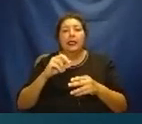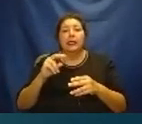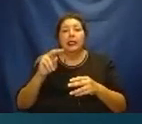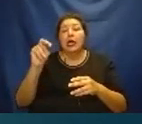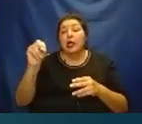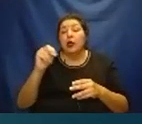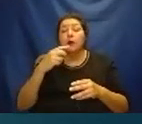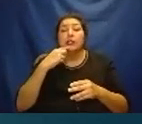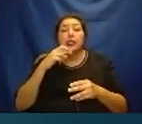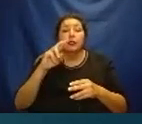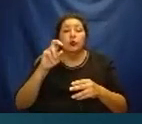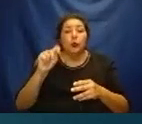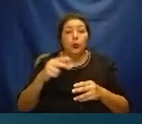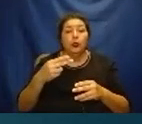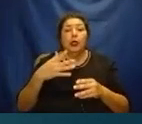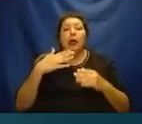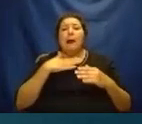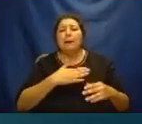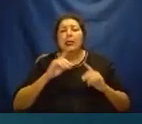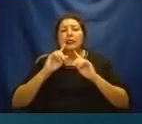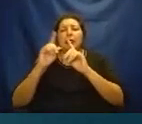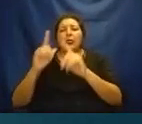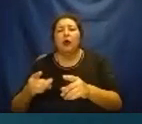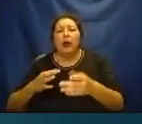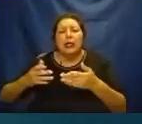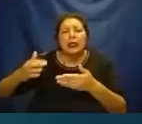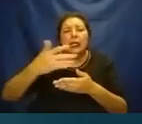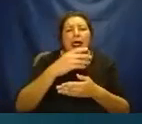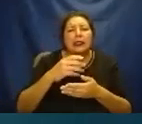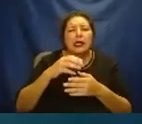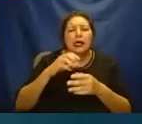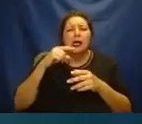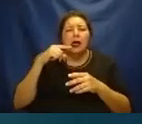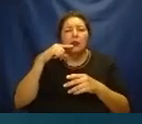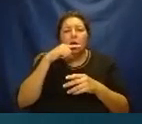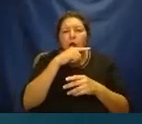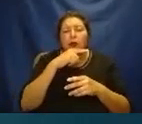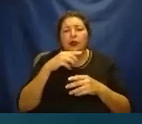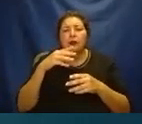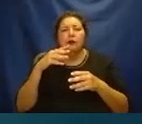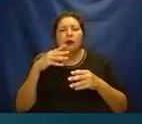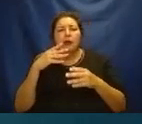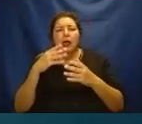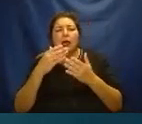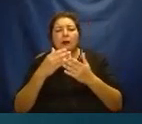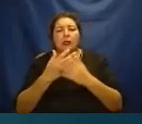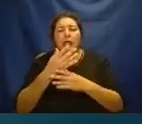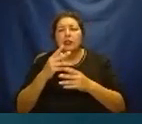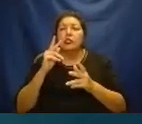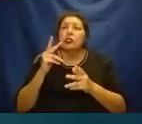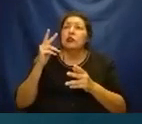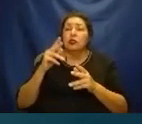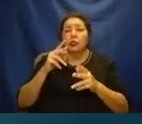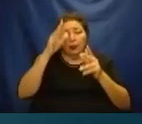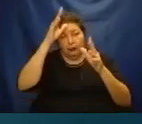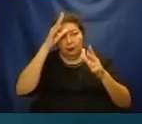into the field and glean among the ears of grain after one in whose sight I might find favor." And she said